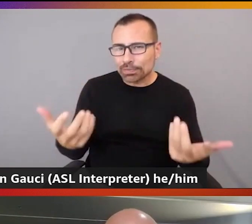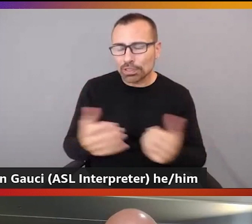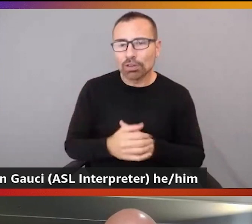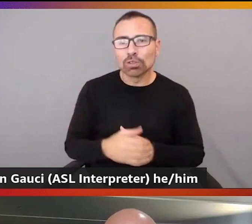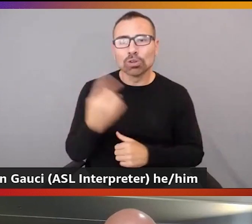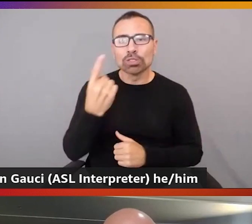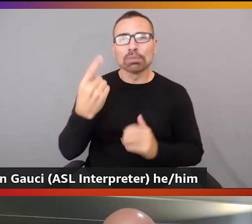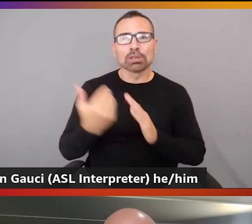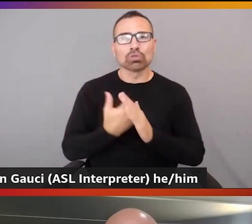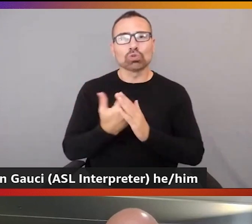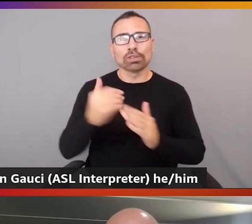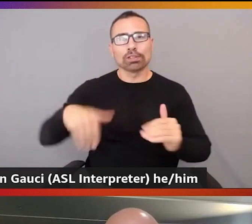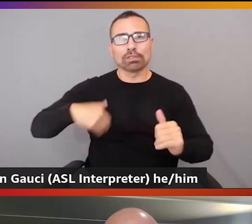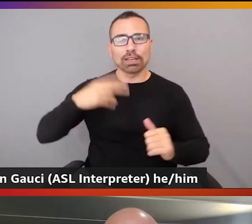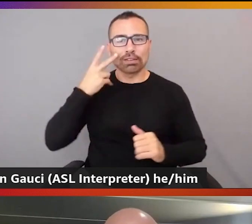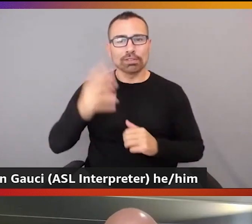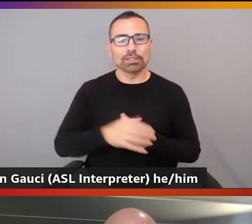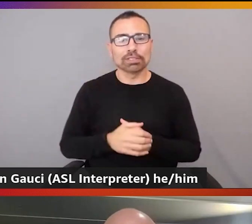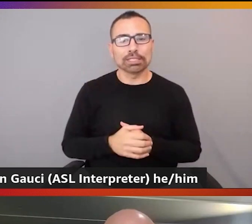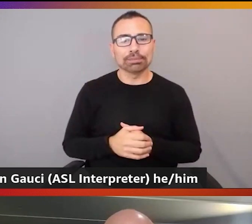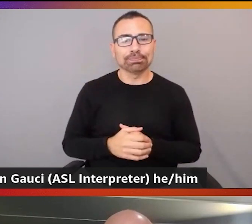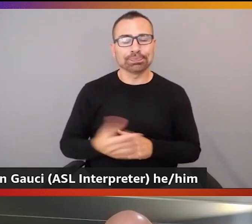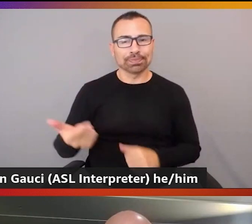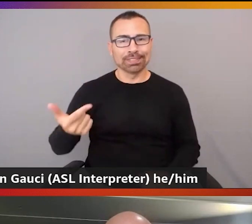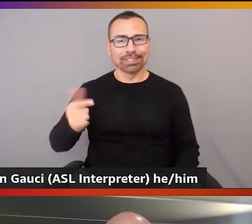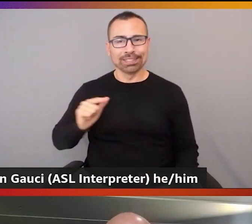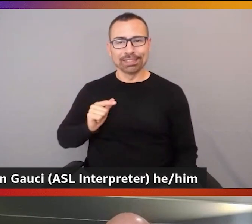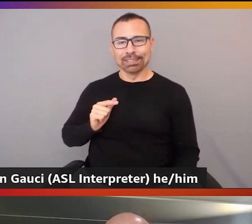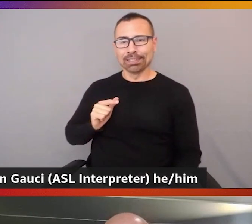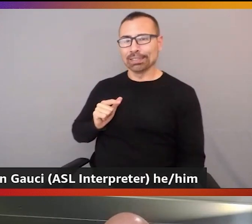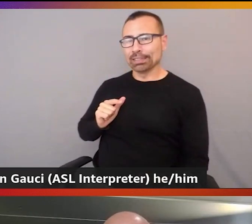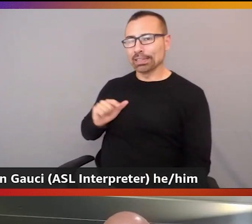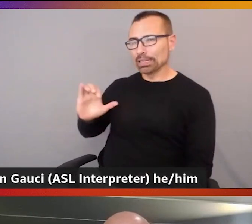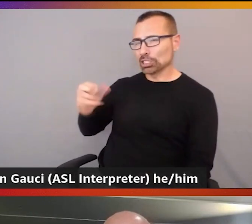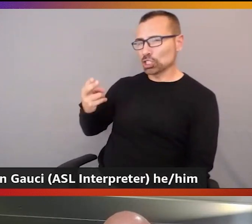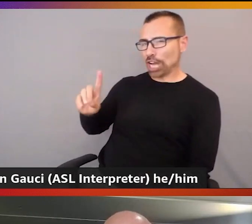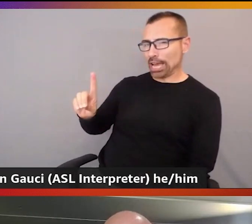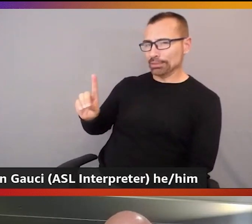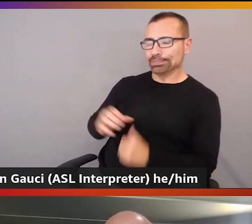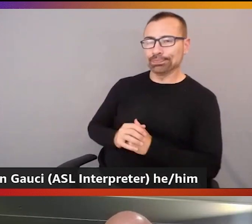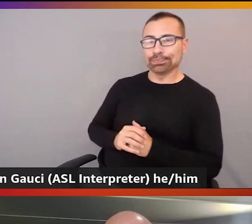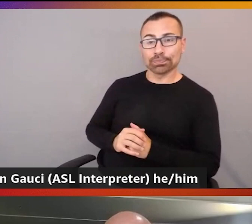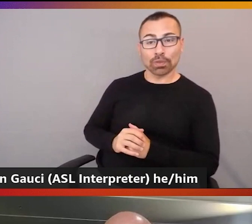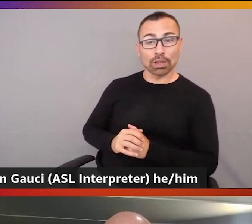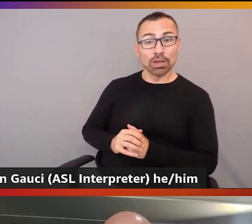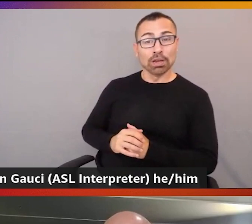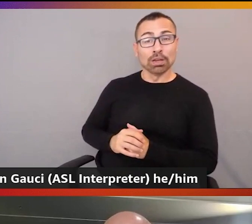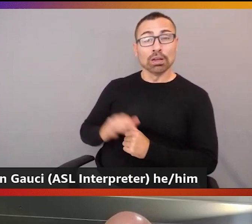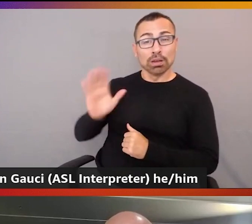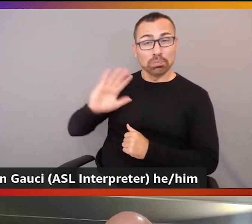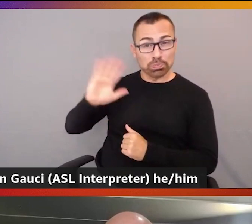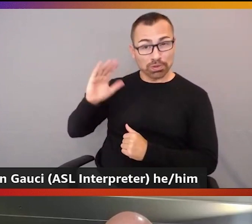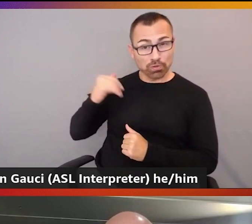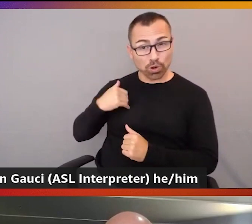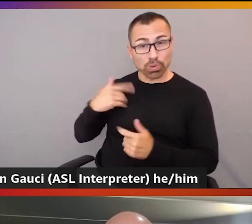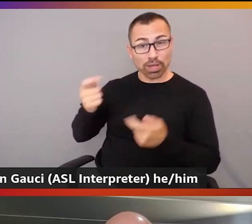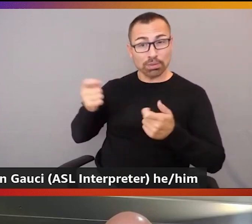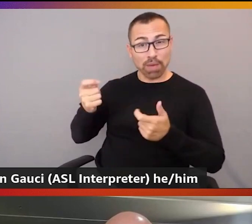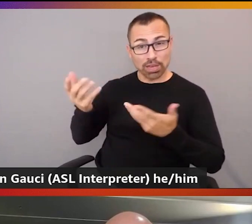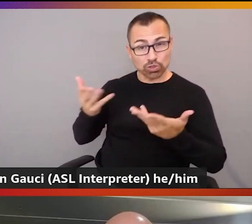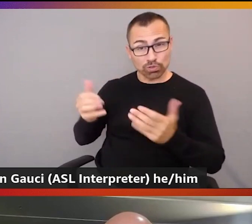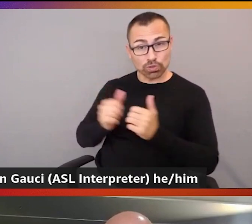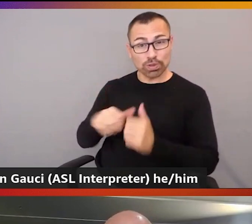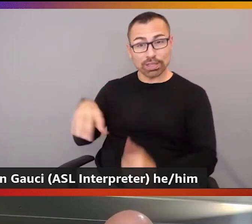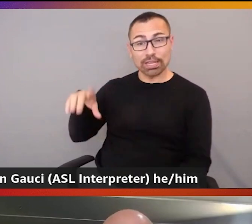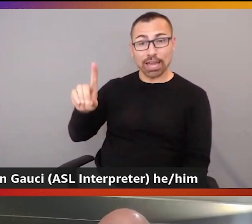ago. I want to see if we can drill down just a little bit. So historically, we've had a managed service with the database migration service, and